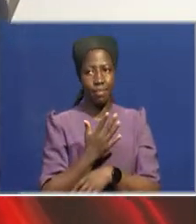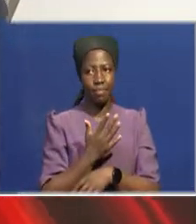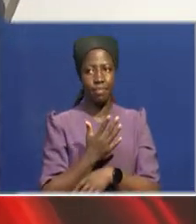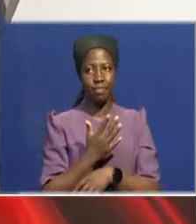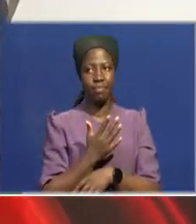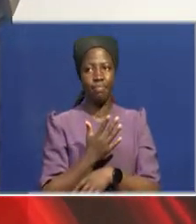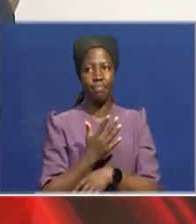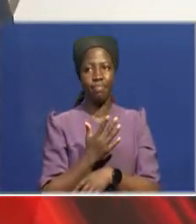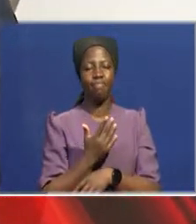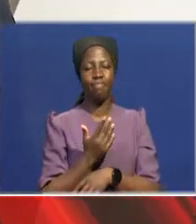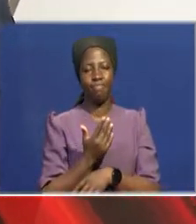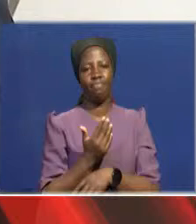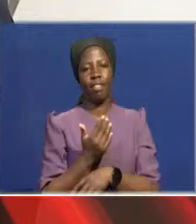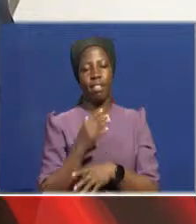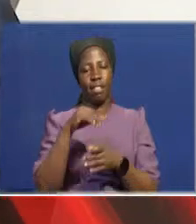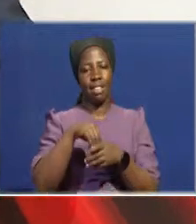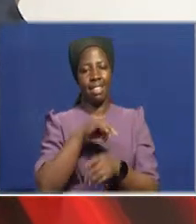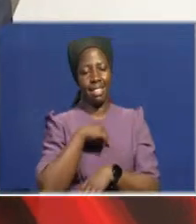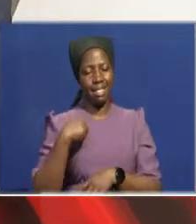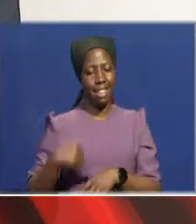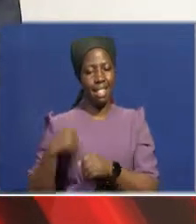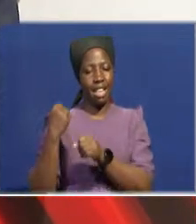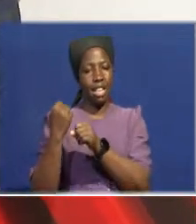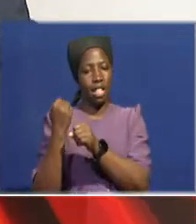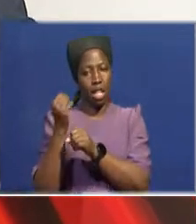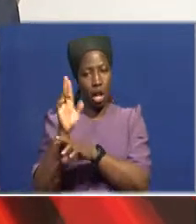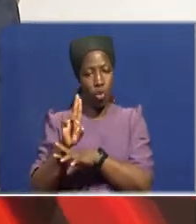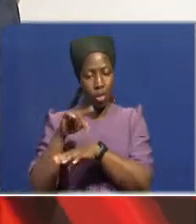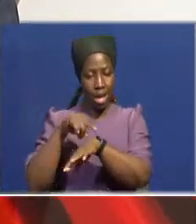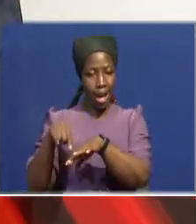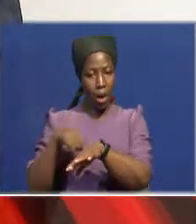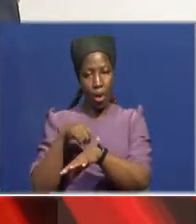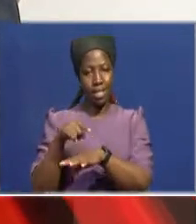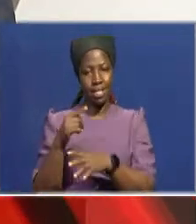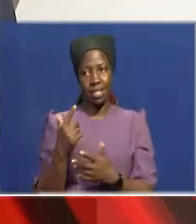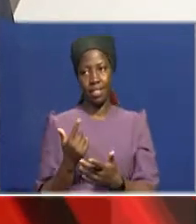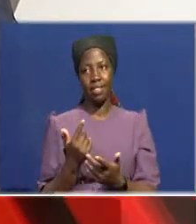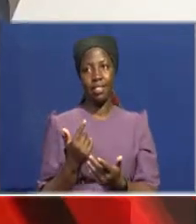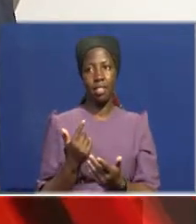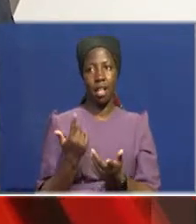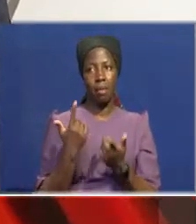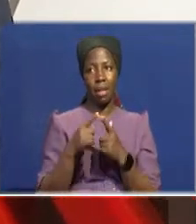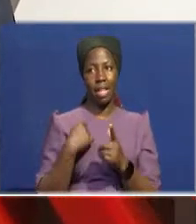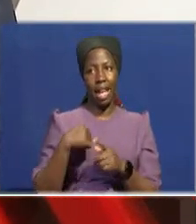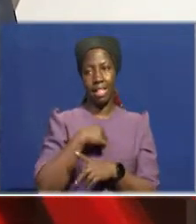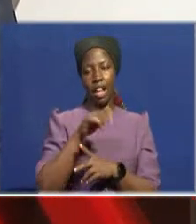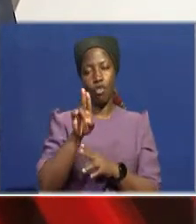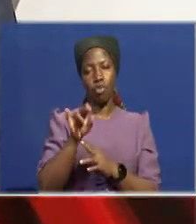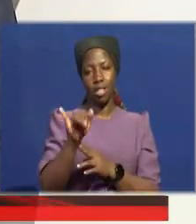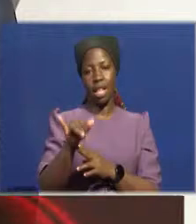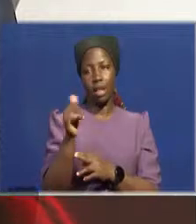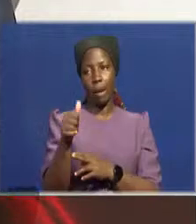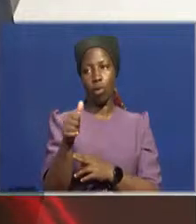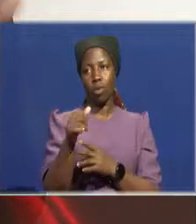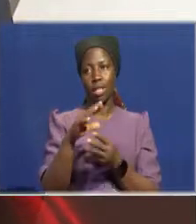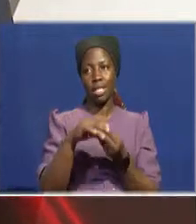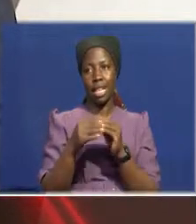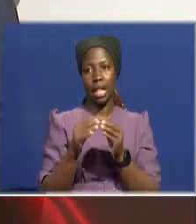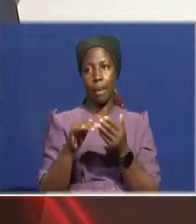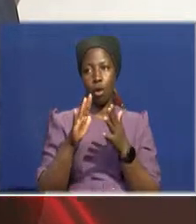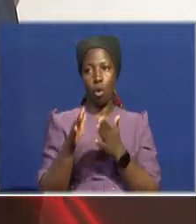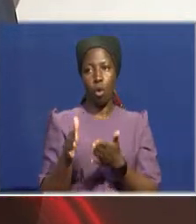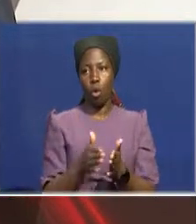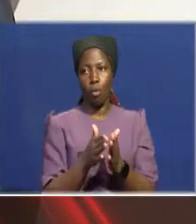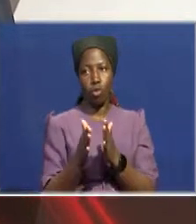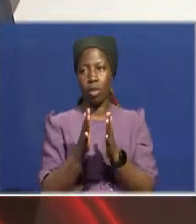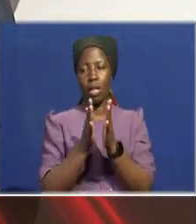you that. Mm-hmm. So I think we've not tapped into that market and create more opportunities and with better